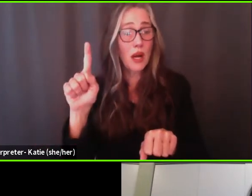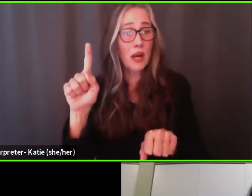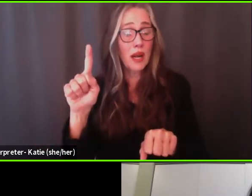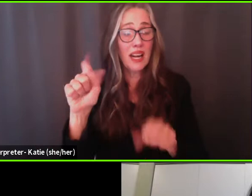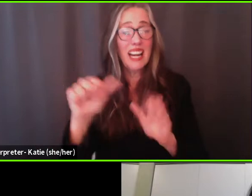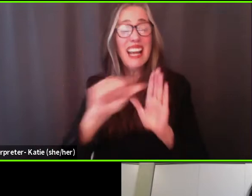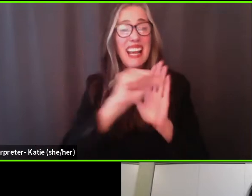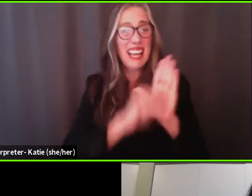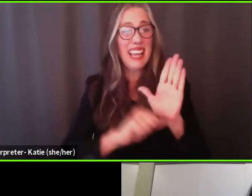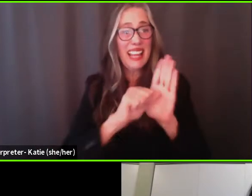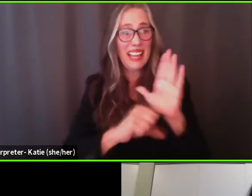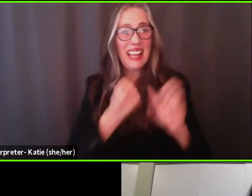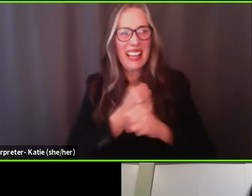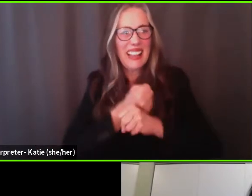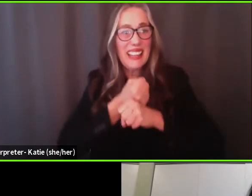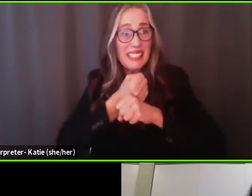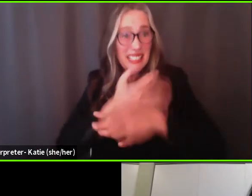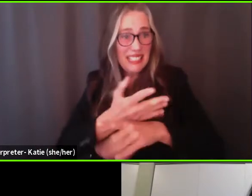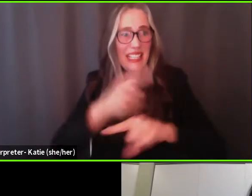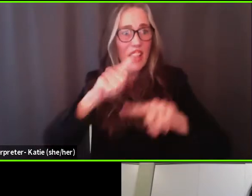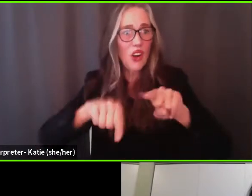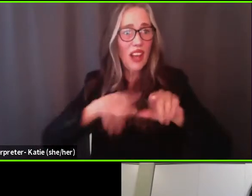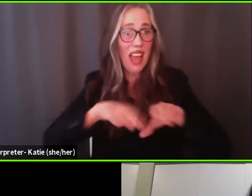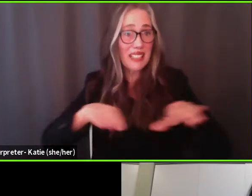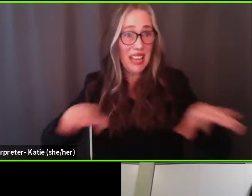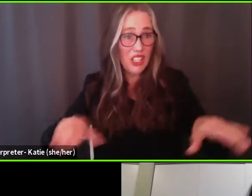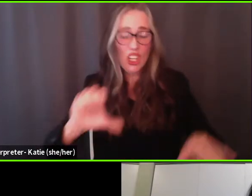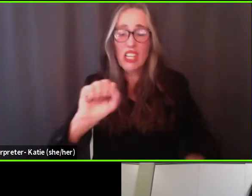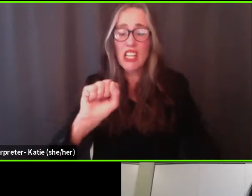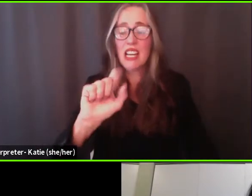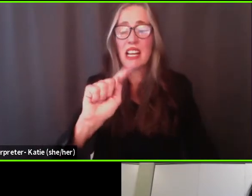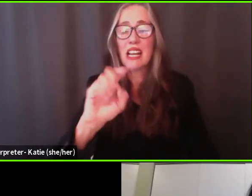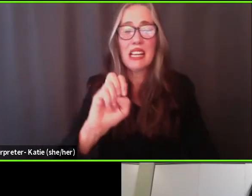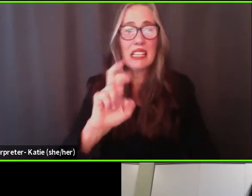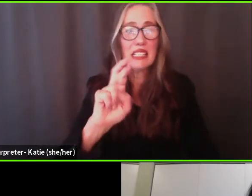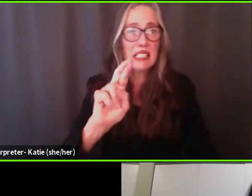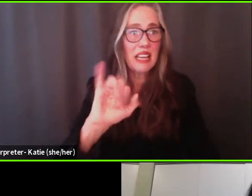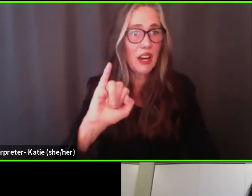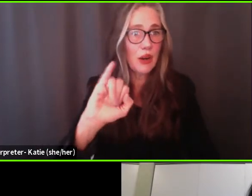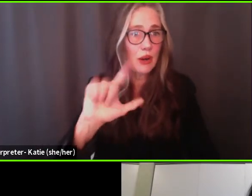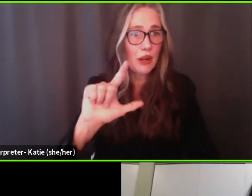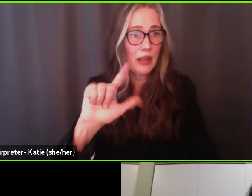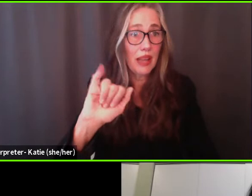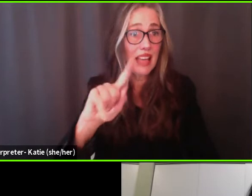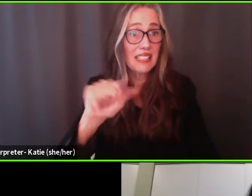continuing teresa's work and um